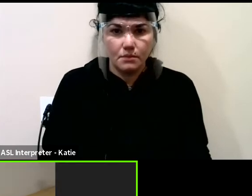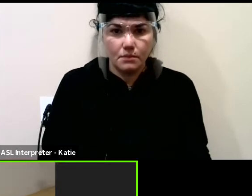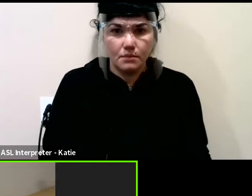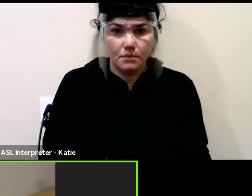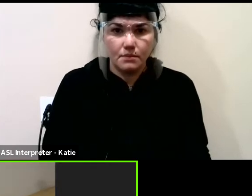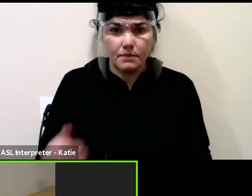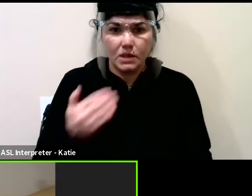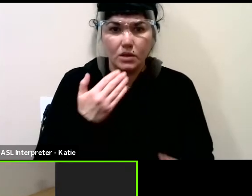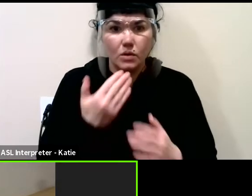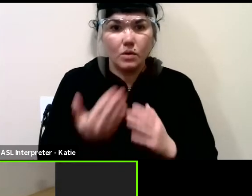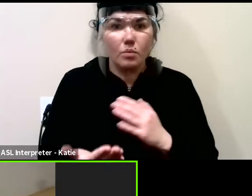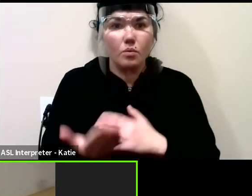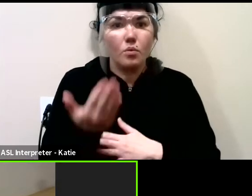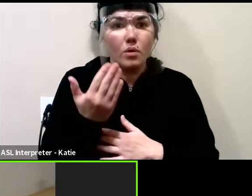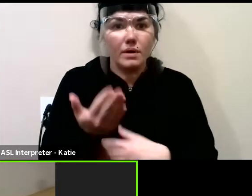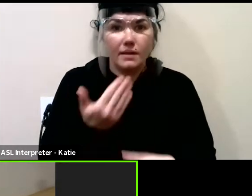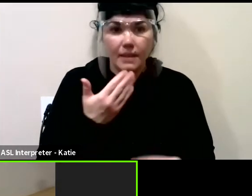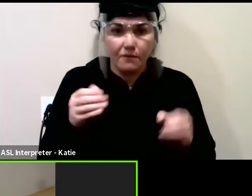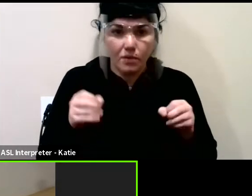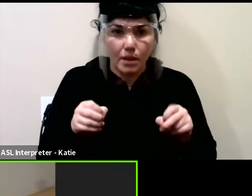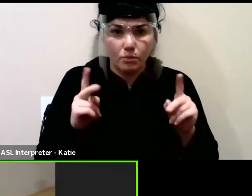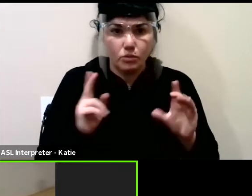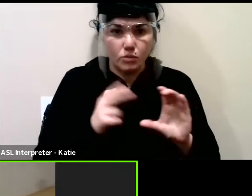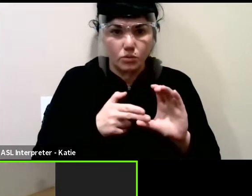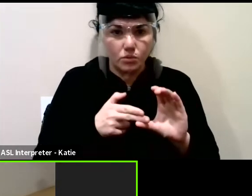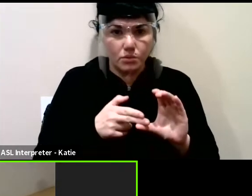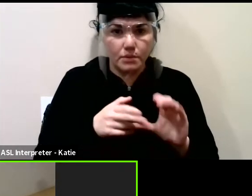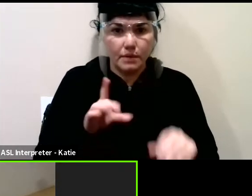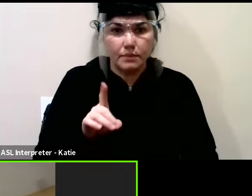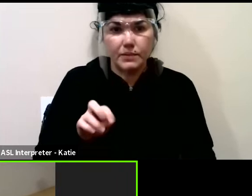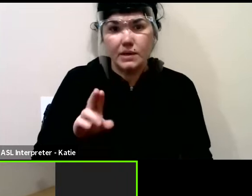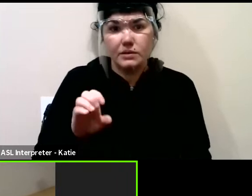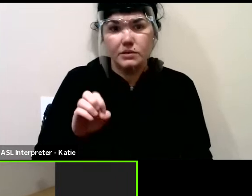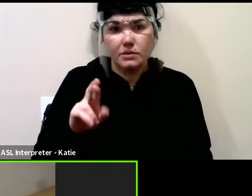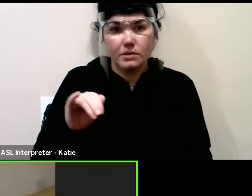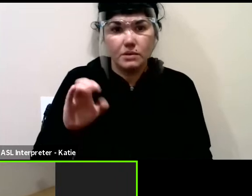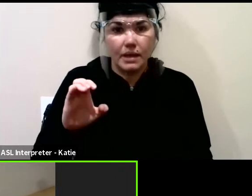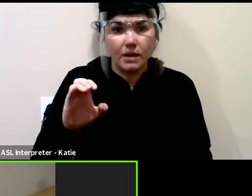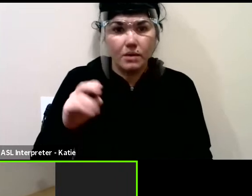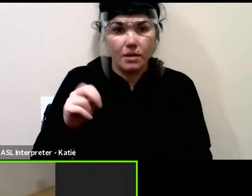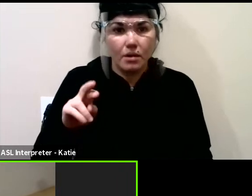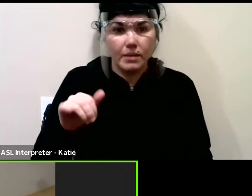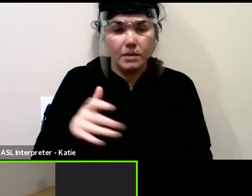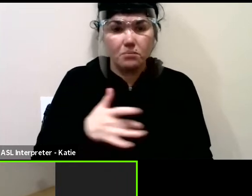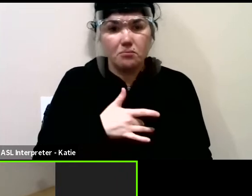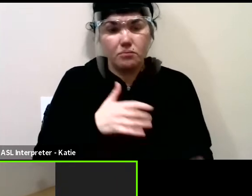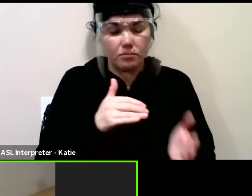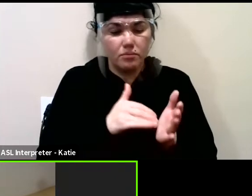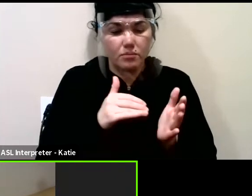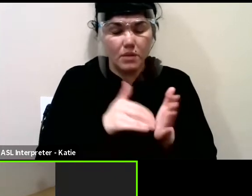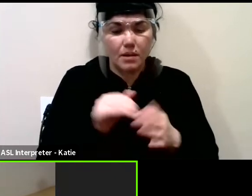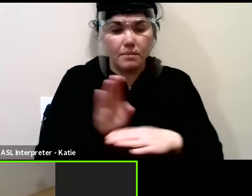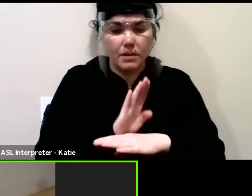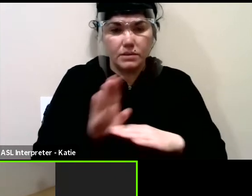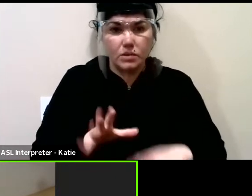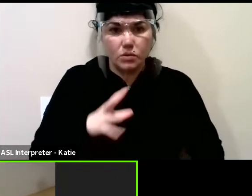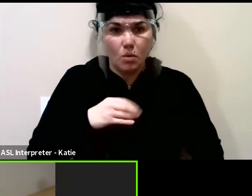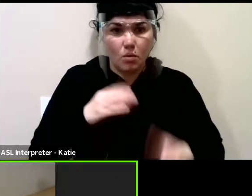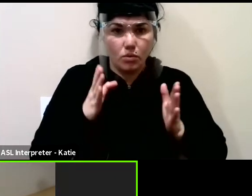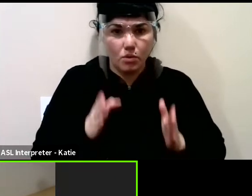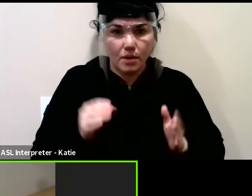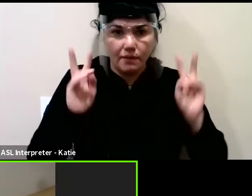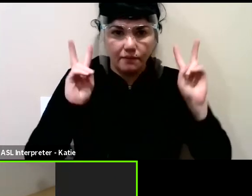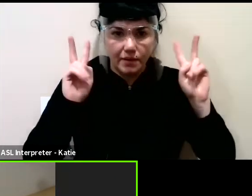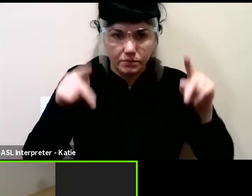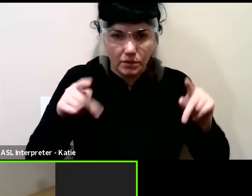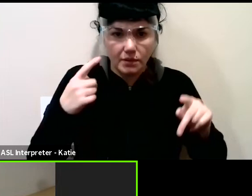good morning thank you for the opportunity to join you today my name is dr cartman i i'm a local chiropractor business owner and also served as the vice president of the jennings